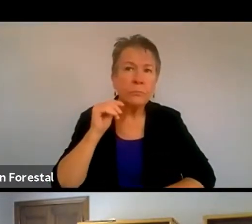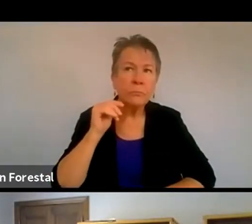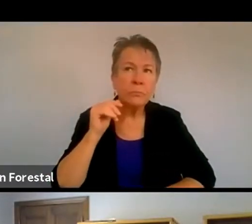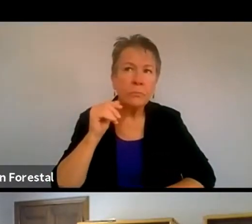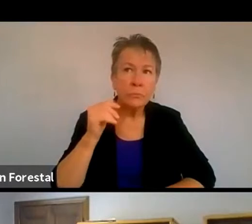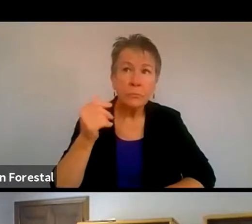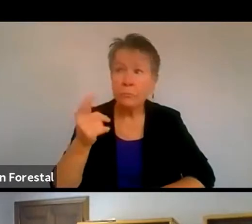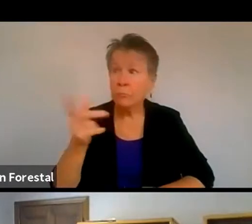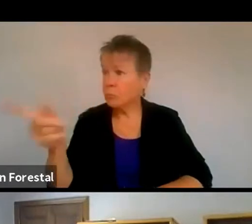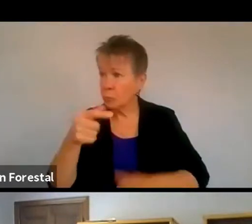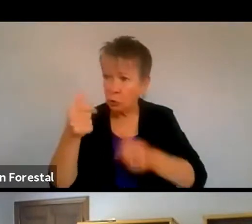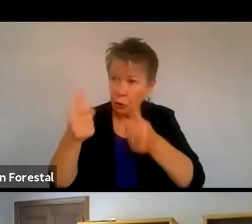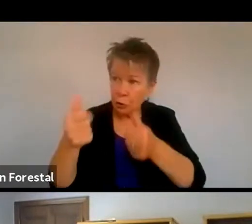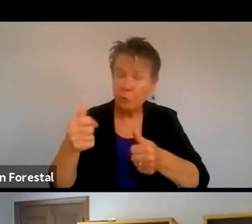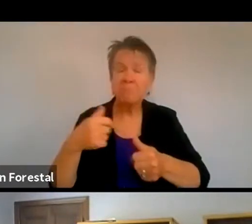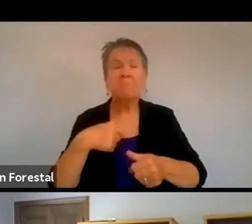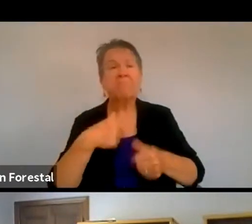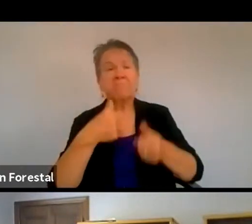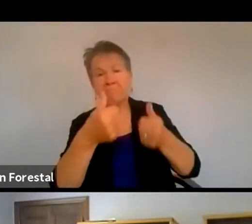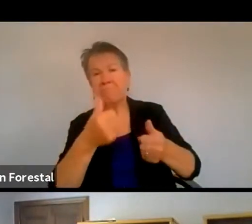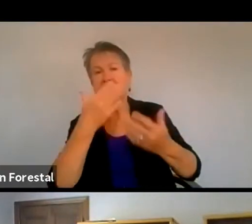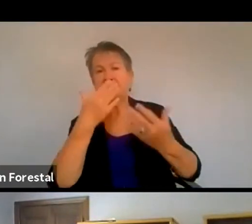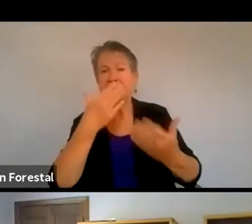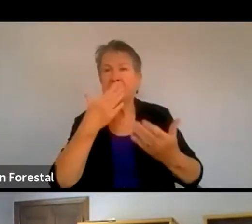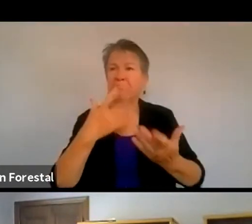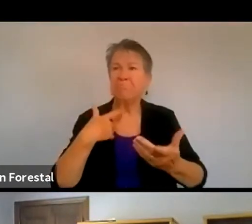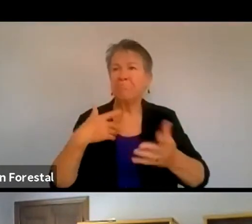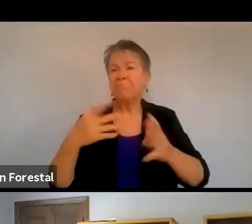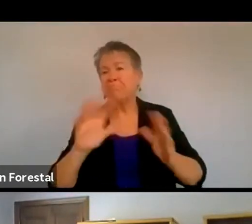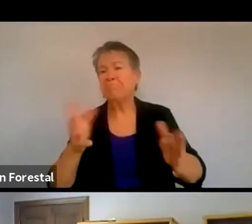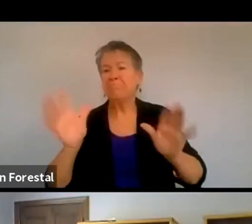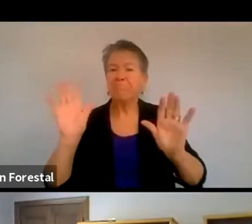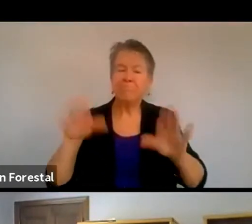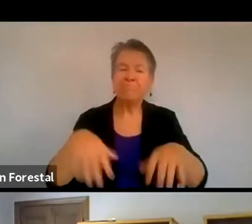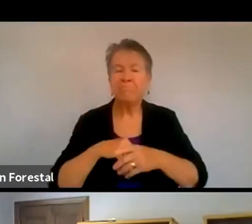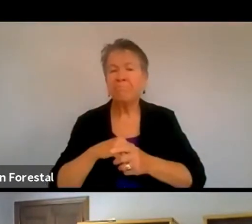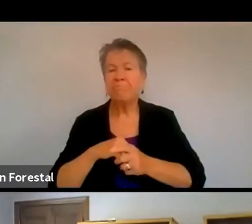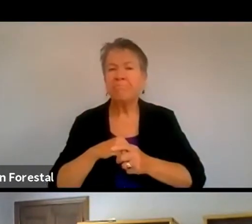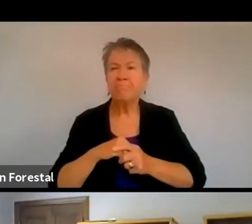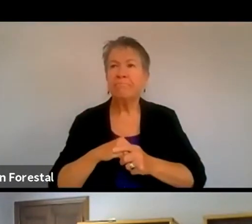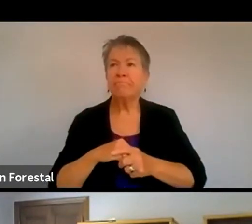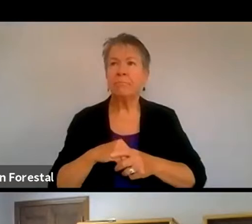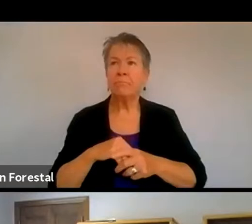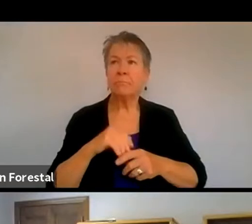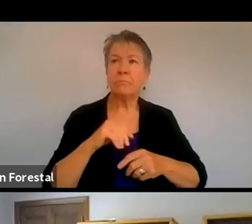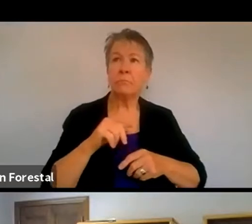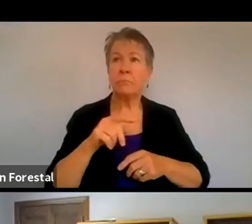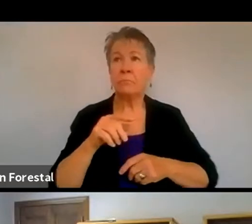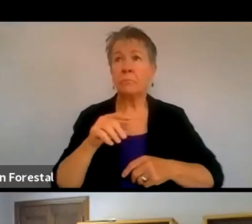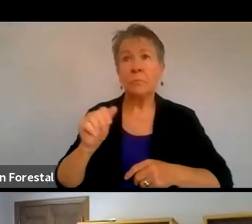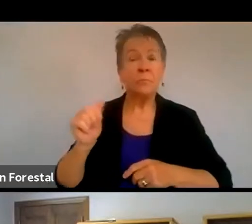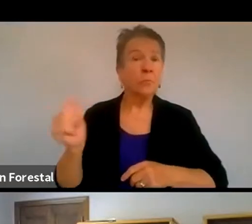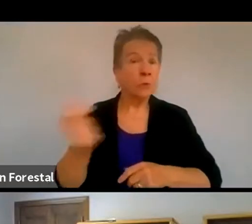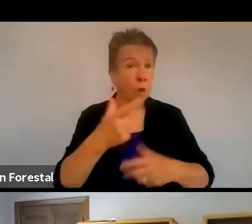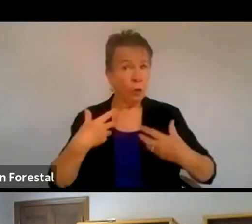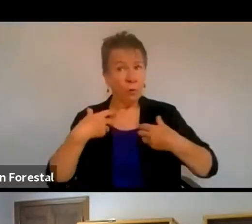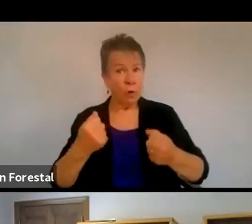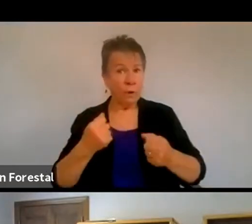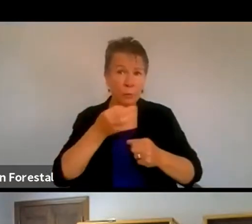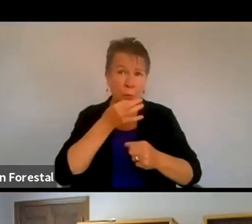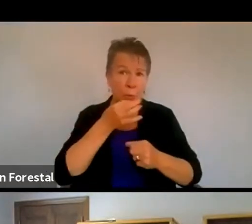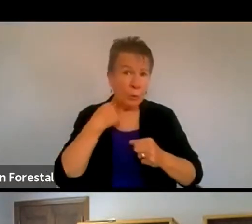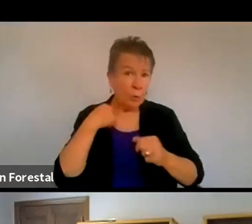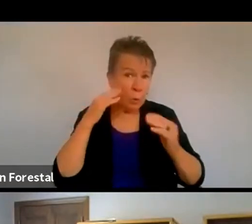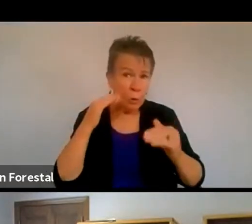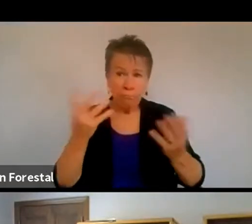too bad, not too bad. Hopefully everyone recovers soon. Yeah, well, thank you for that. Yeah. Just a few questions